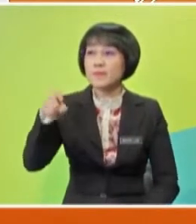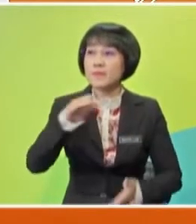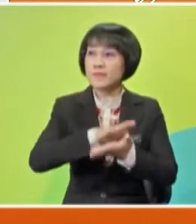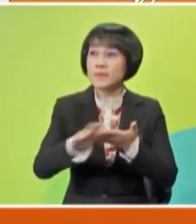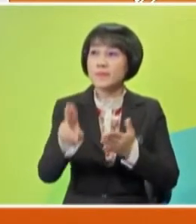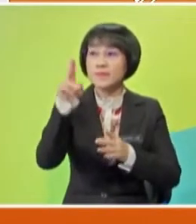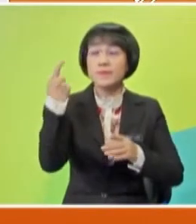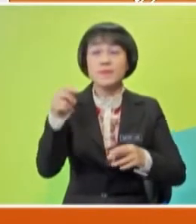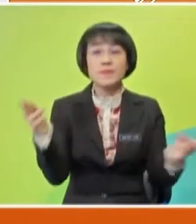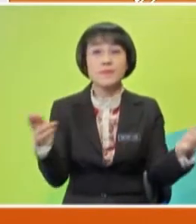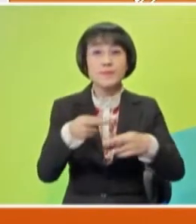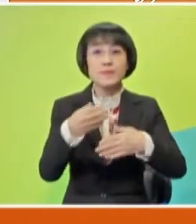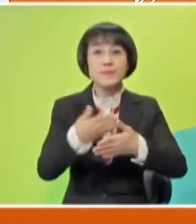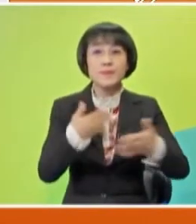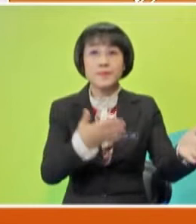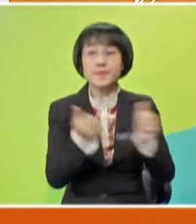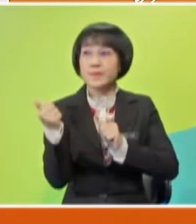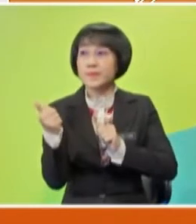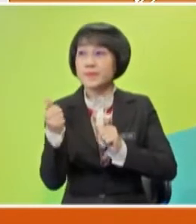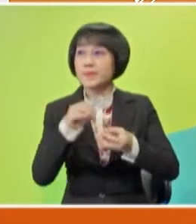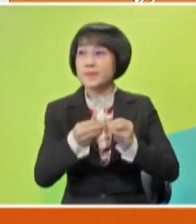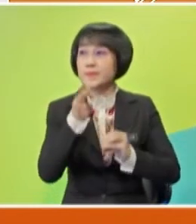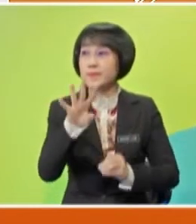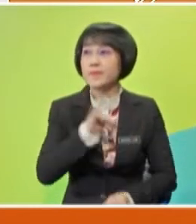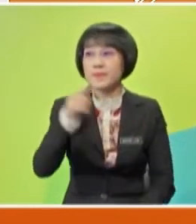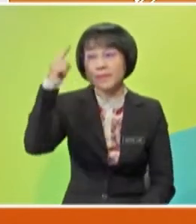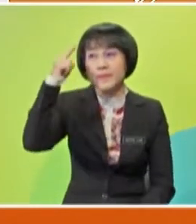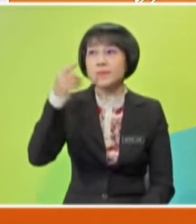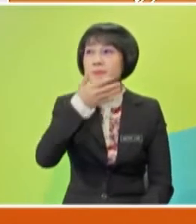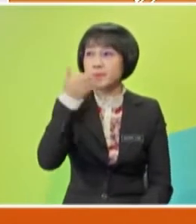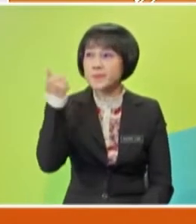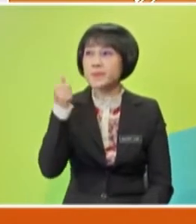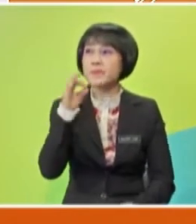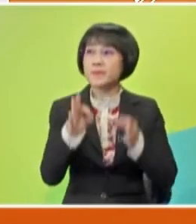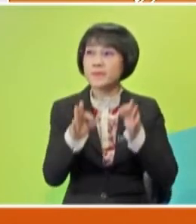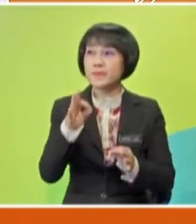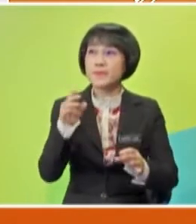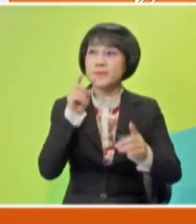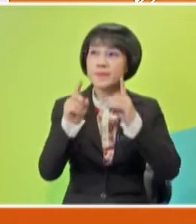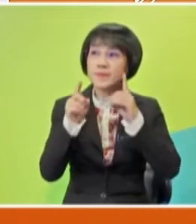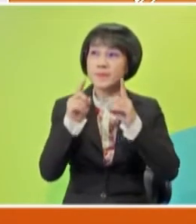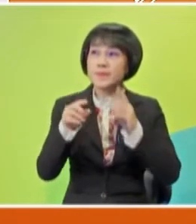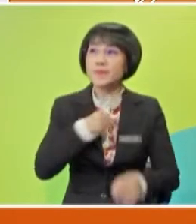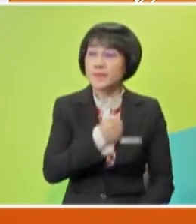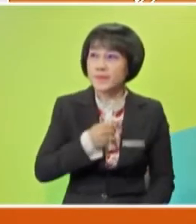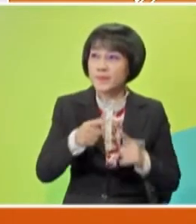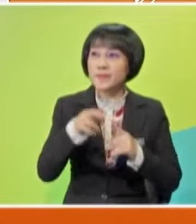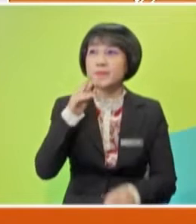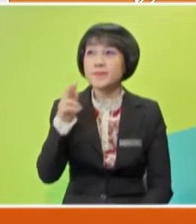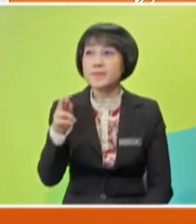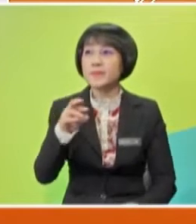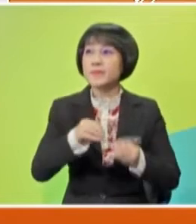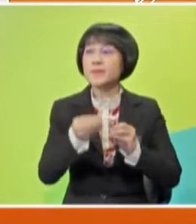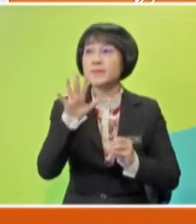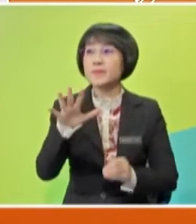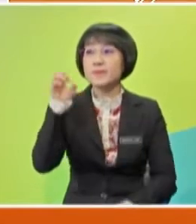And 4, I think it would be better if he said sorry to her. 5, shall we invite Martha to the party